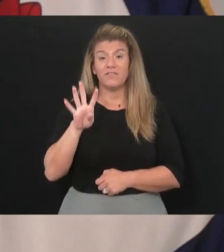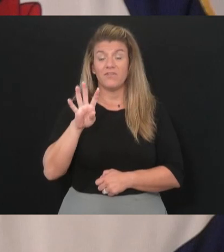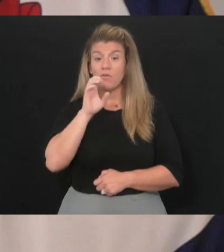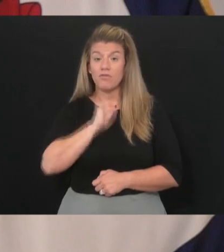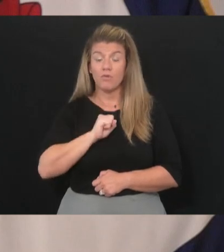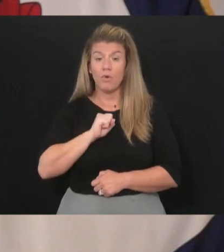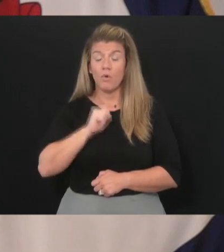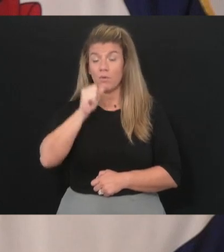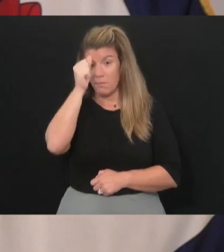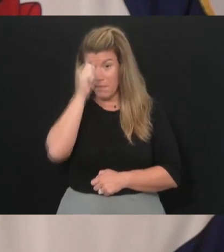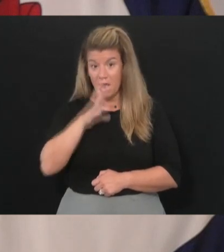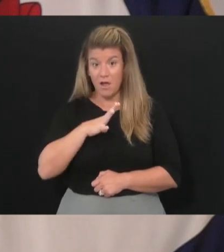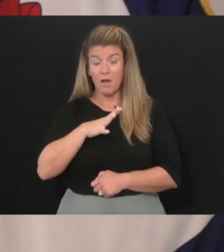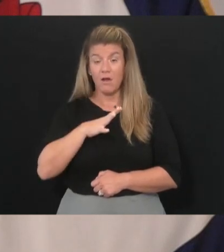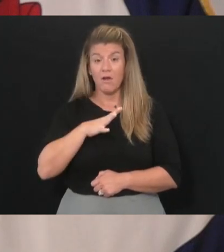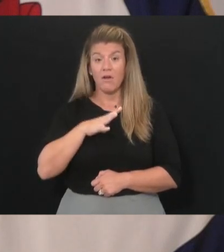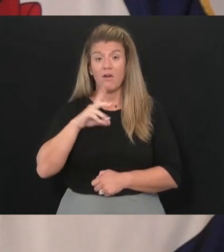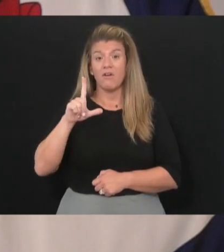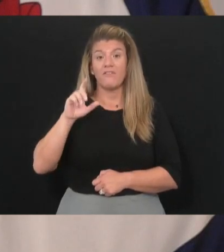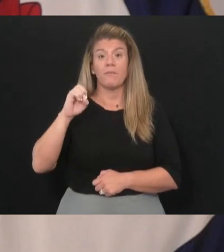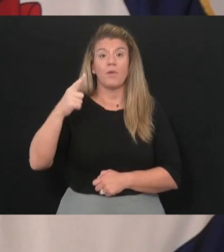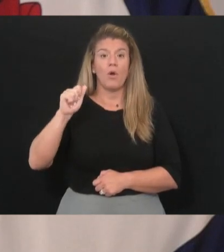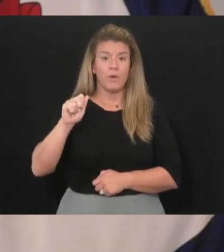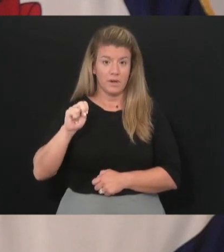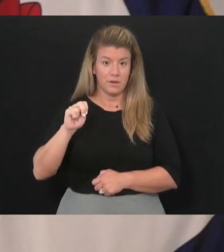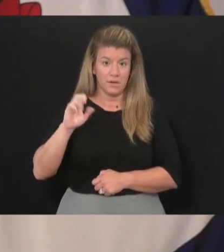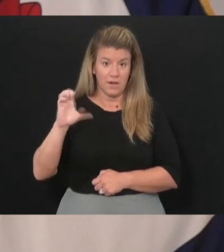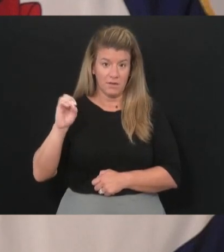74-year-old male from Logan County.